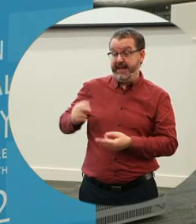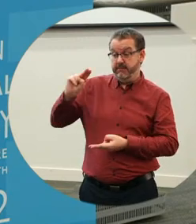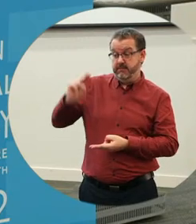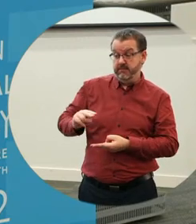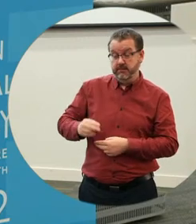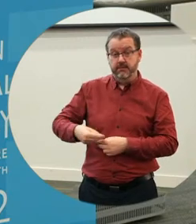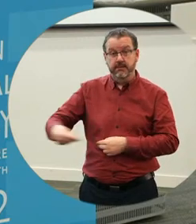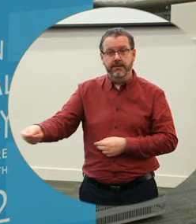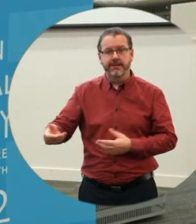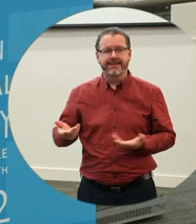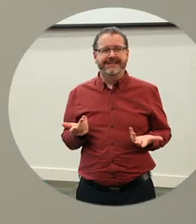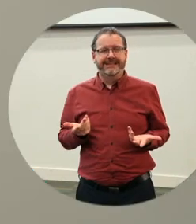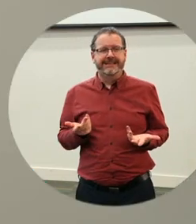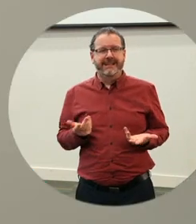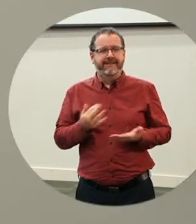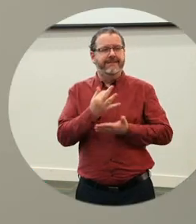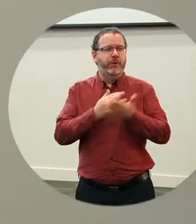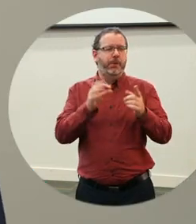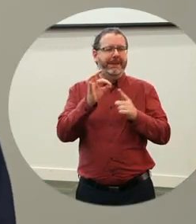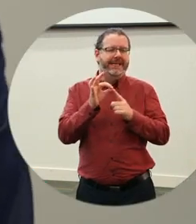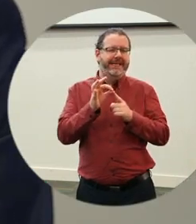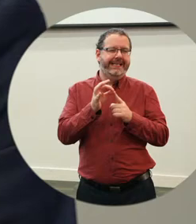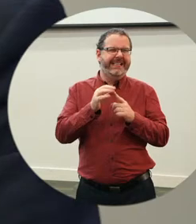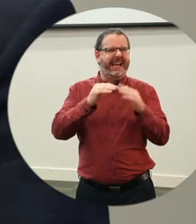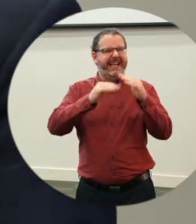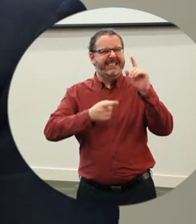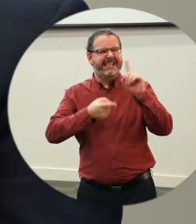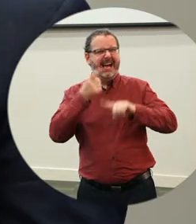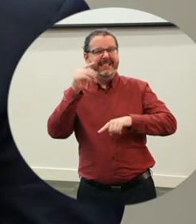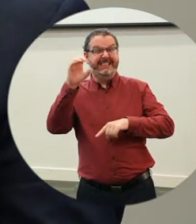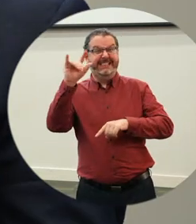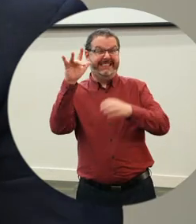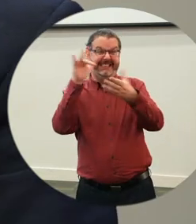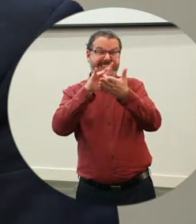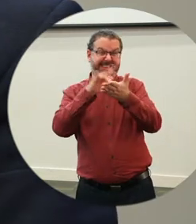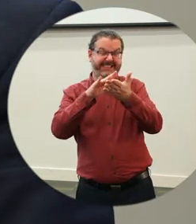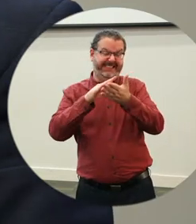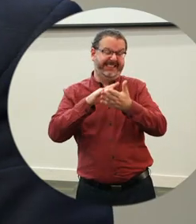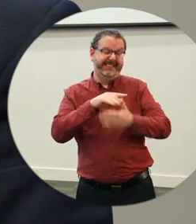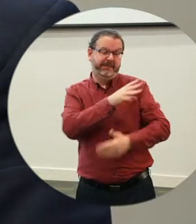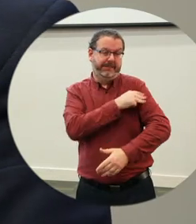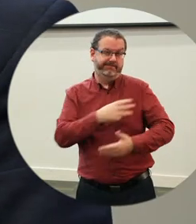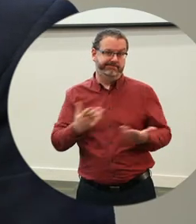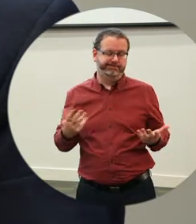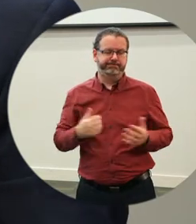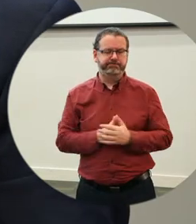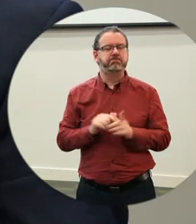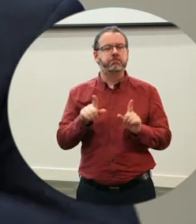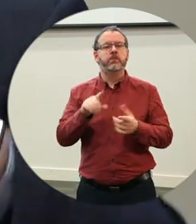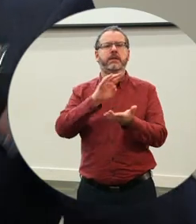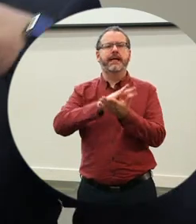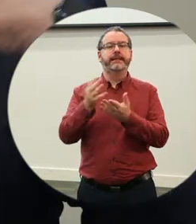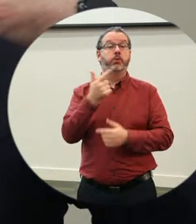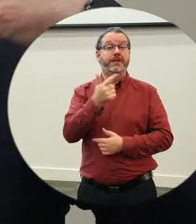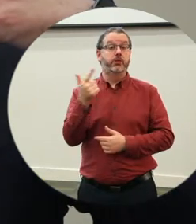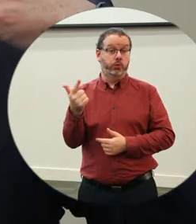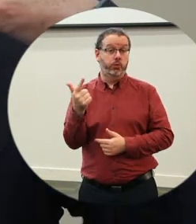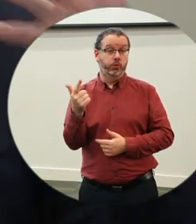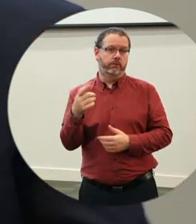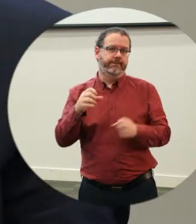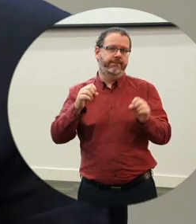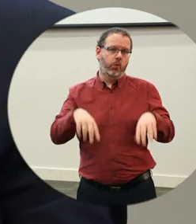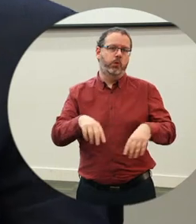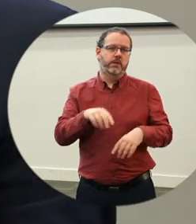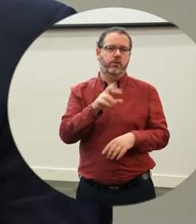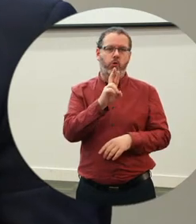would be working in the city. But interestingly enough, 1922, the RIC, of course,